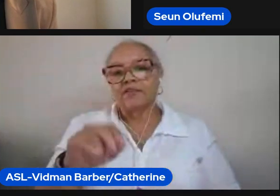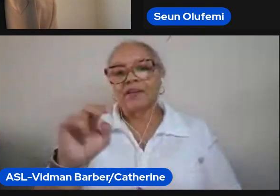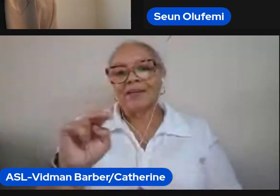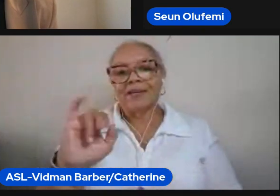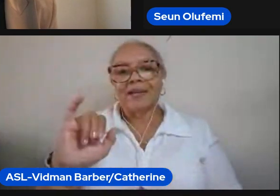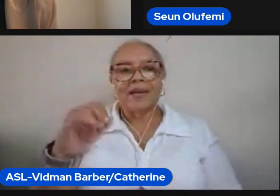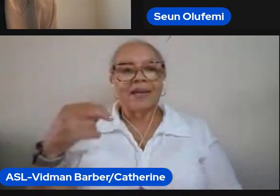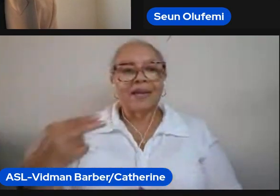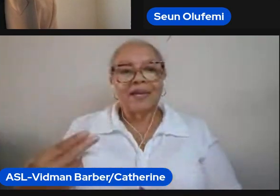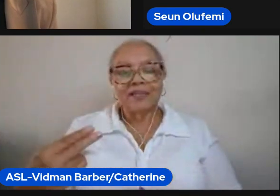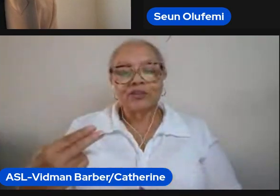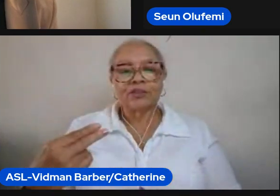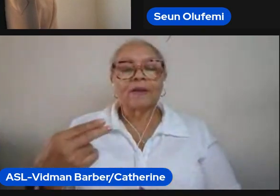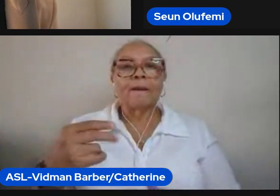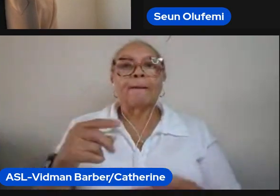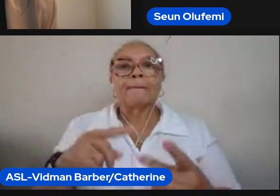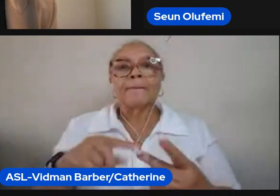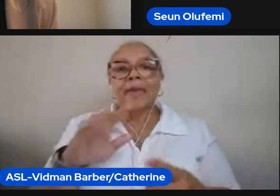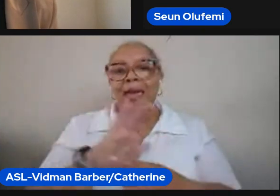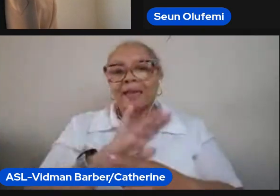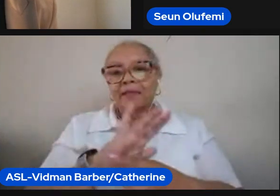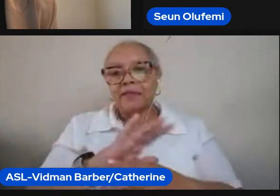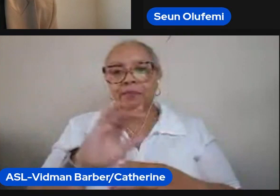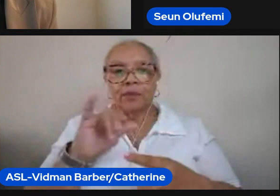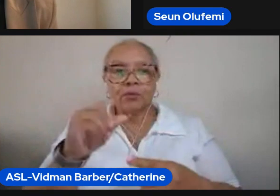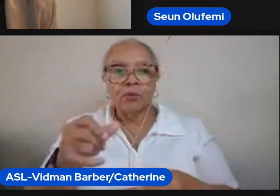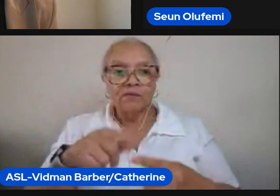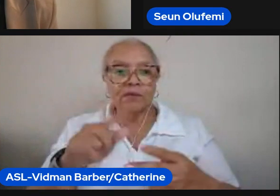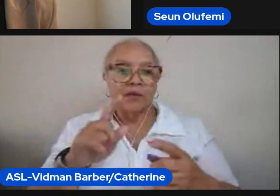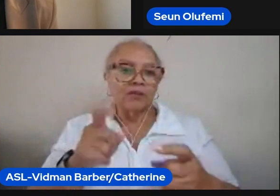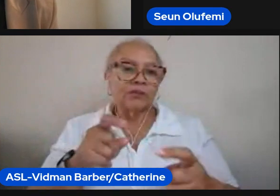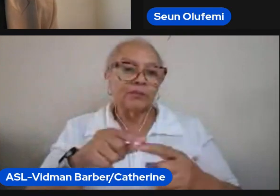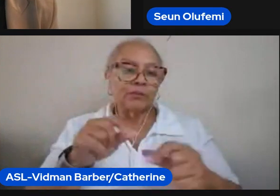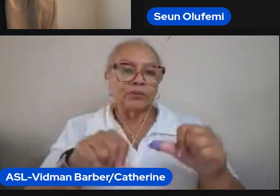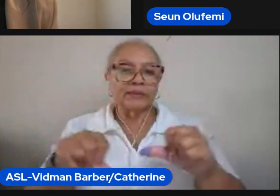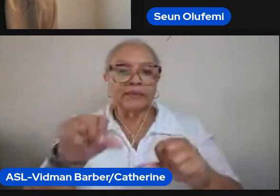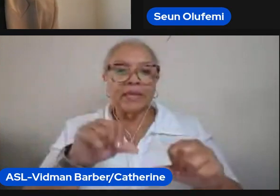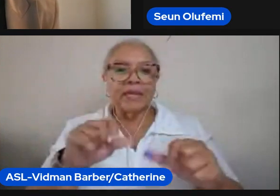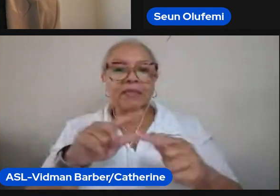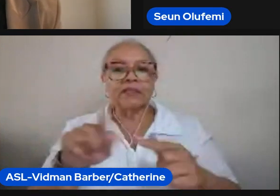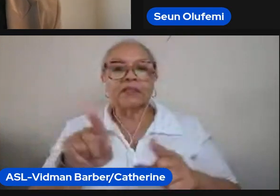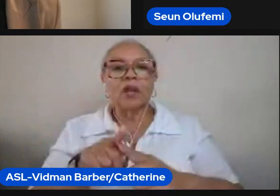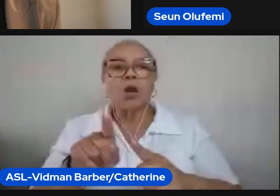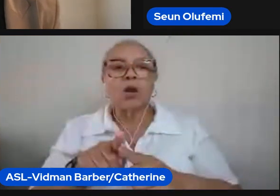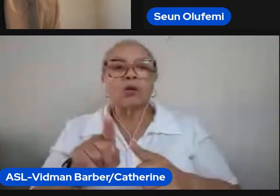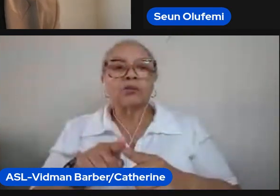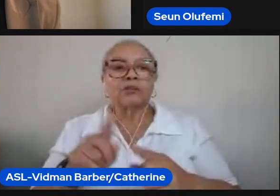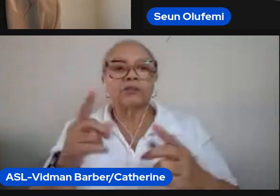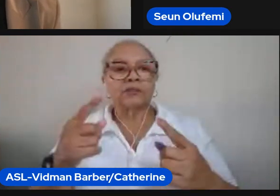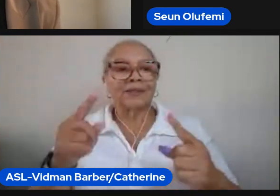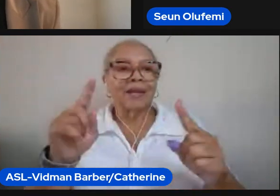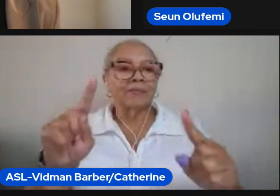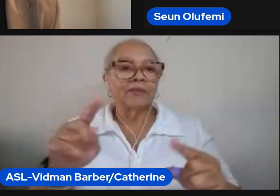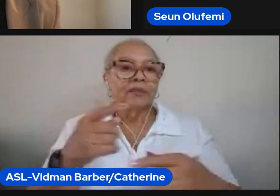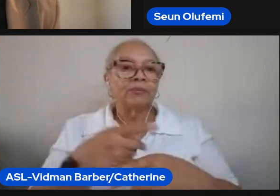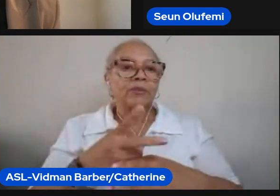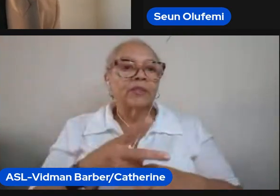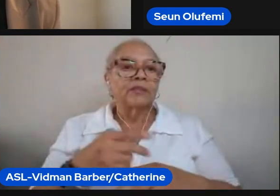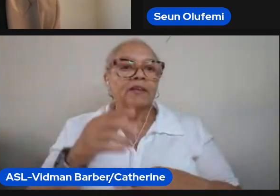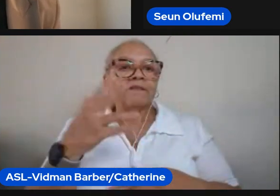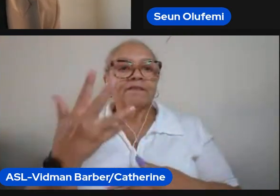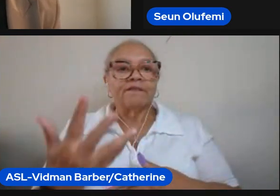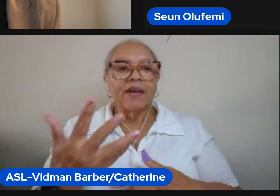HF31 and academic awards for her contribution to science. She's also highly published, producing at least